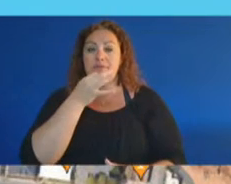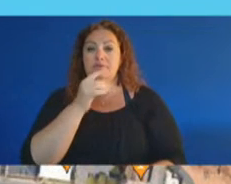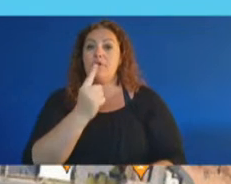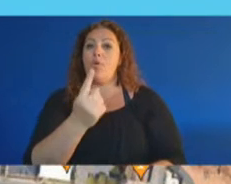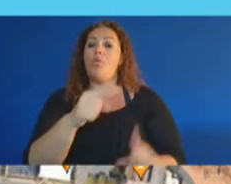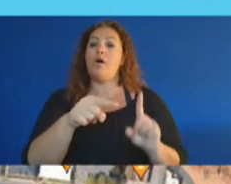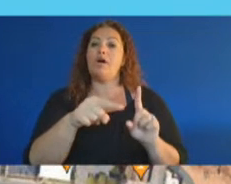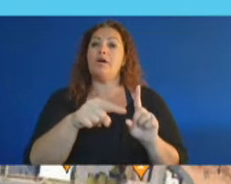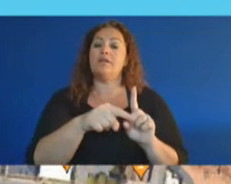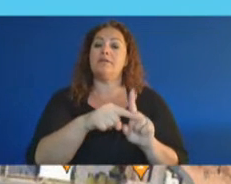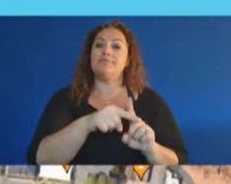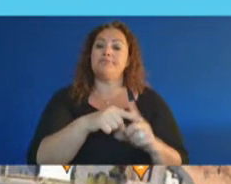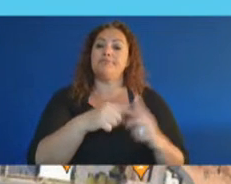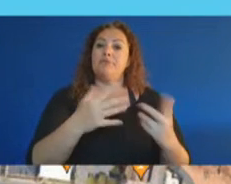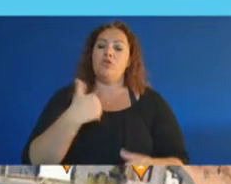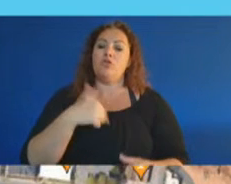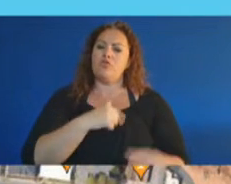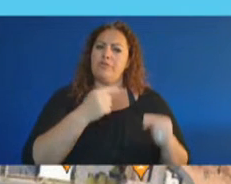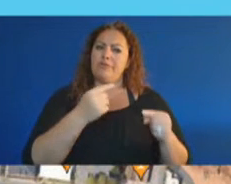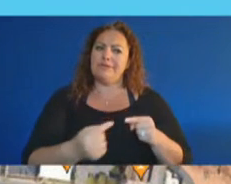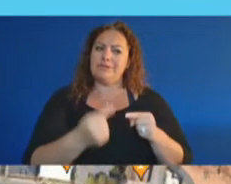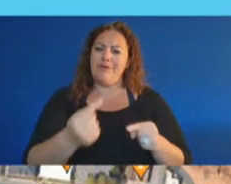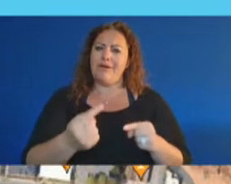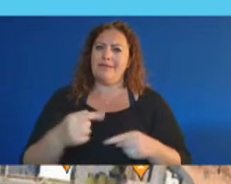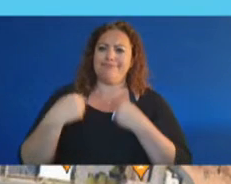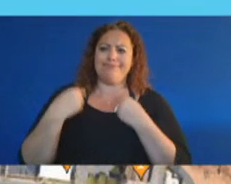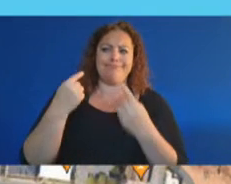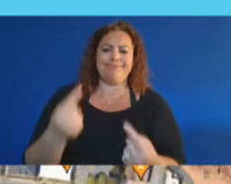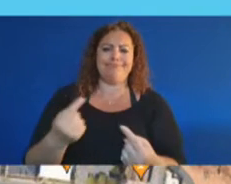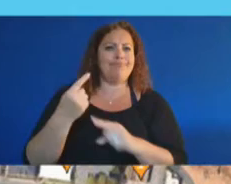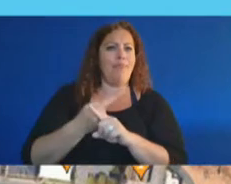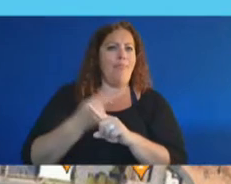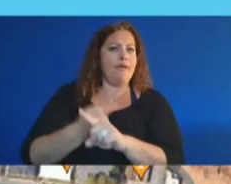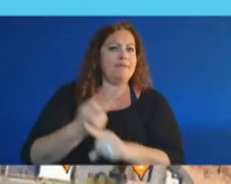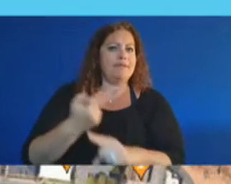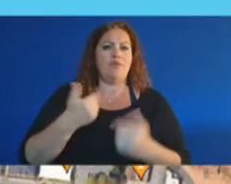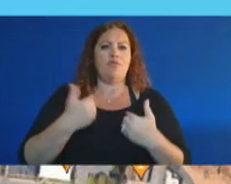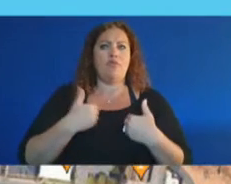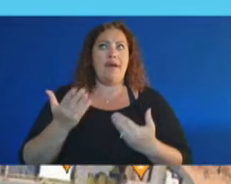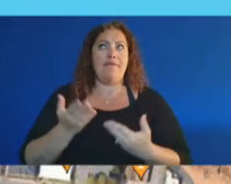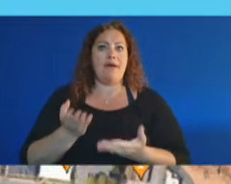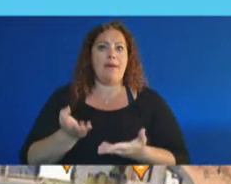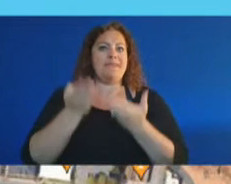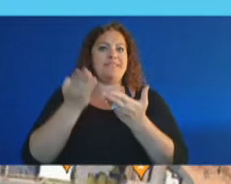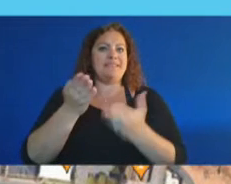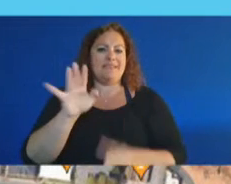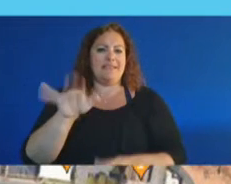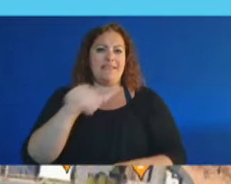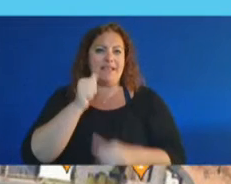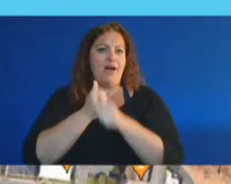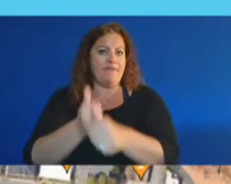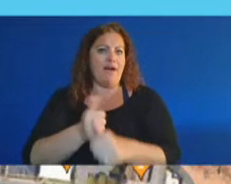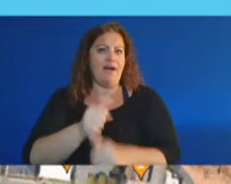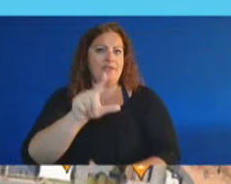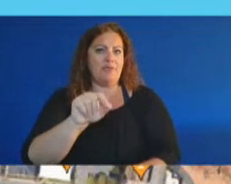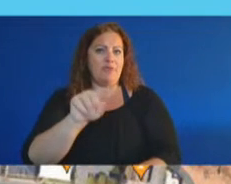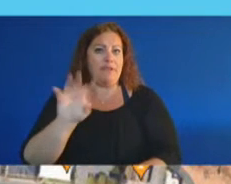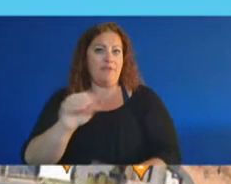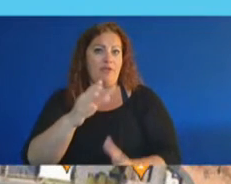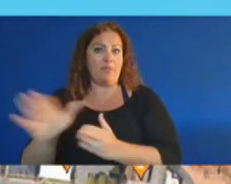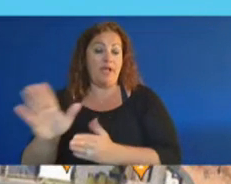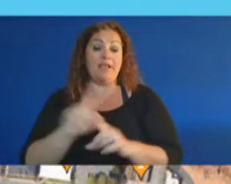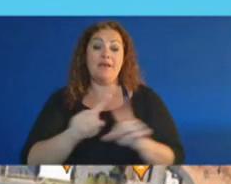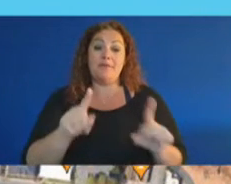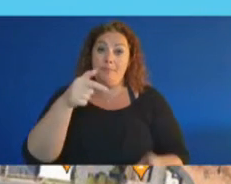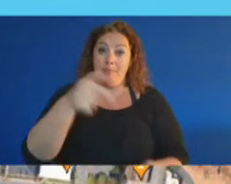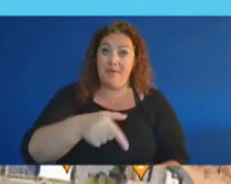struggling the last couple months of we have all these petitions that are not consistent with the 20 240 plan well here we are consistent uh the the plan